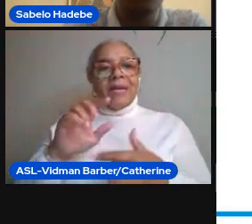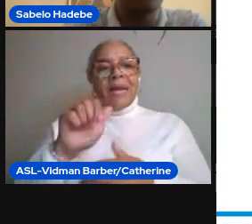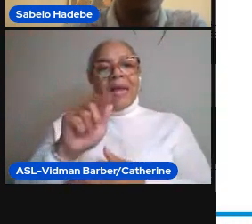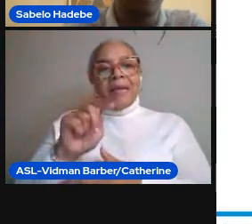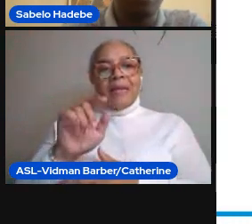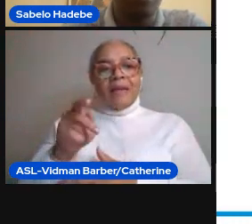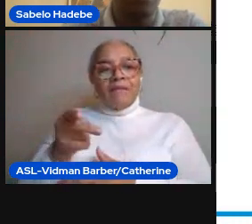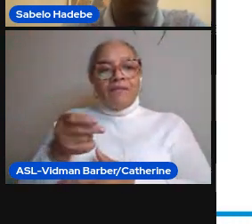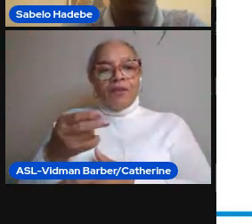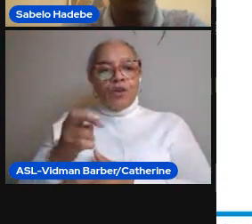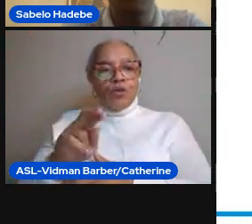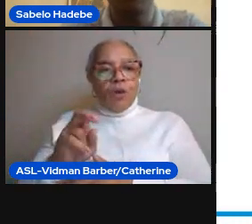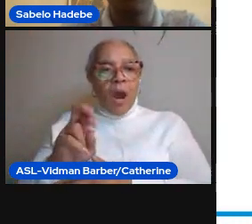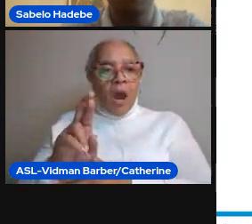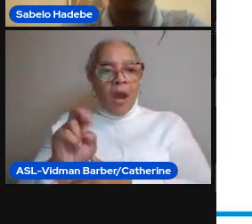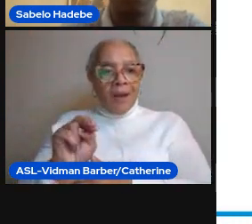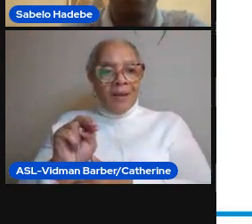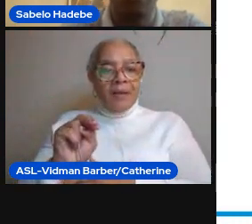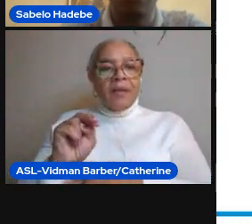And basically there's a